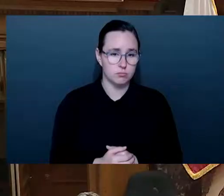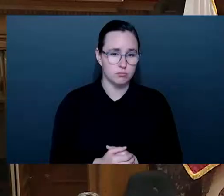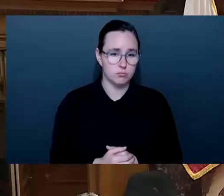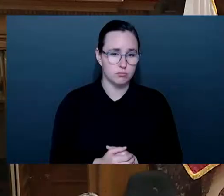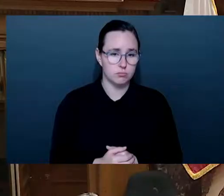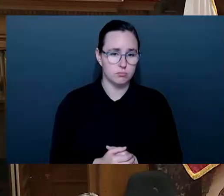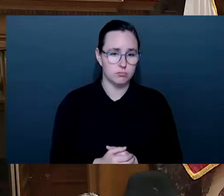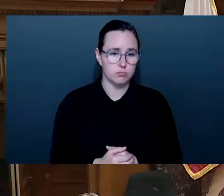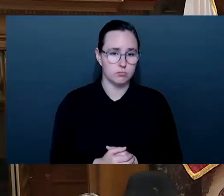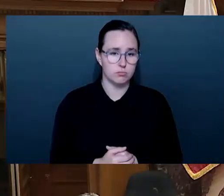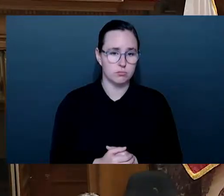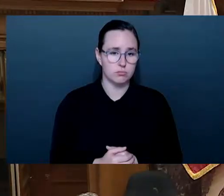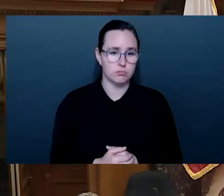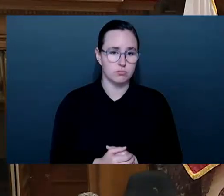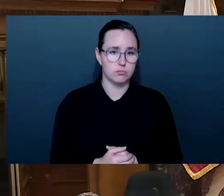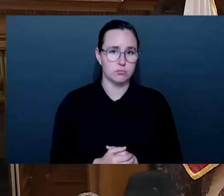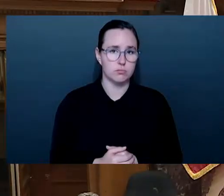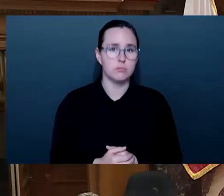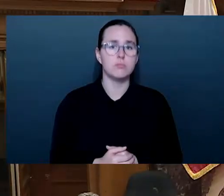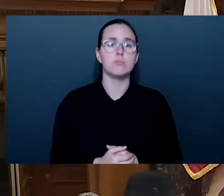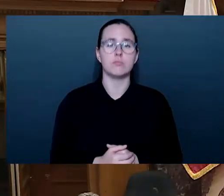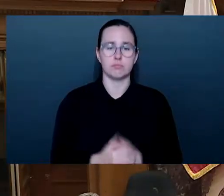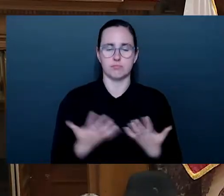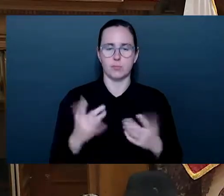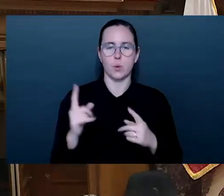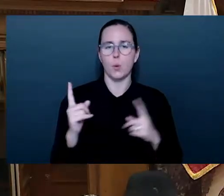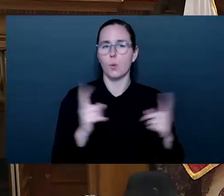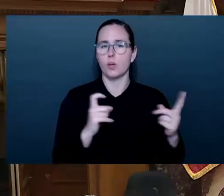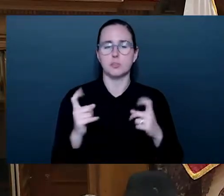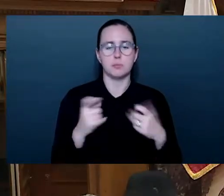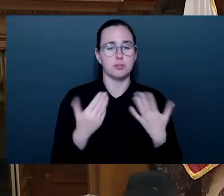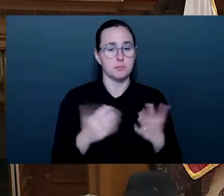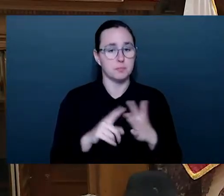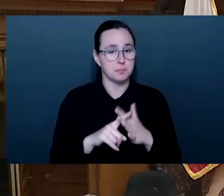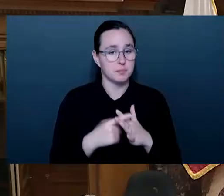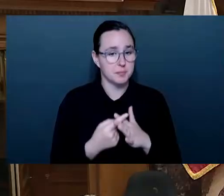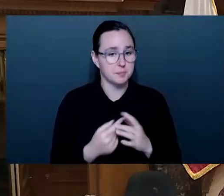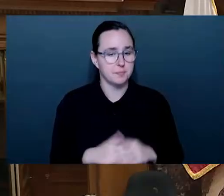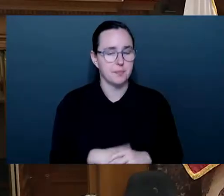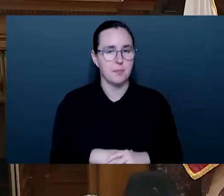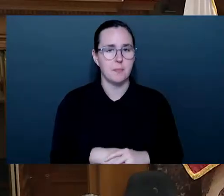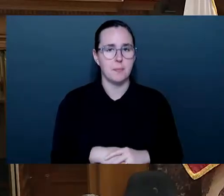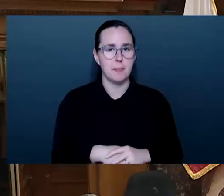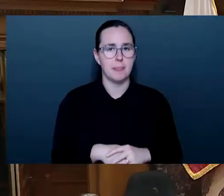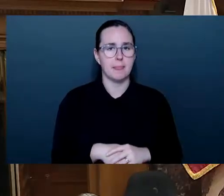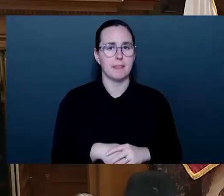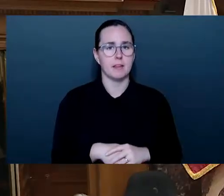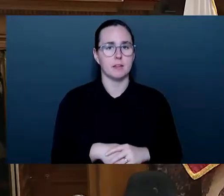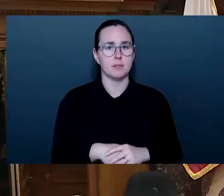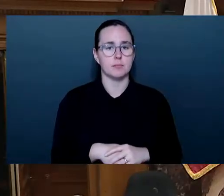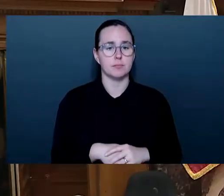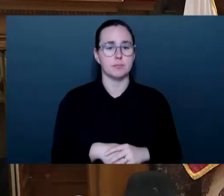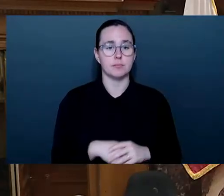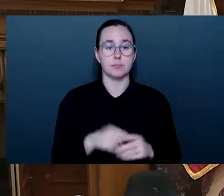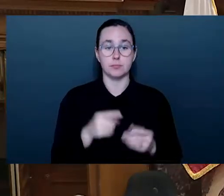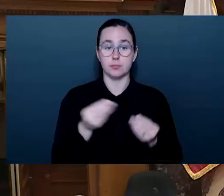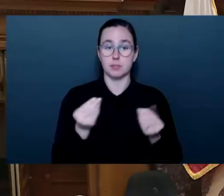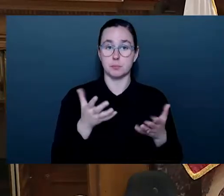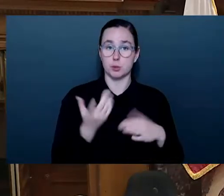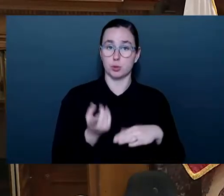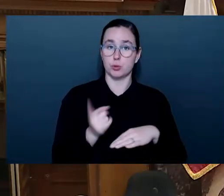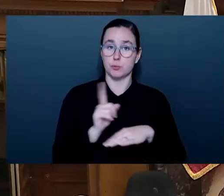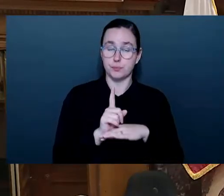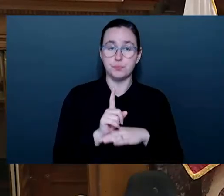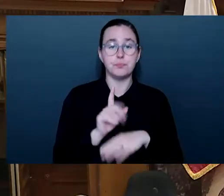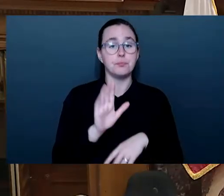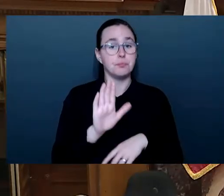Oral questions by members. Members, before we recognize members to ask questions, I'm